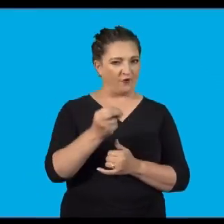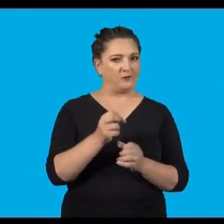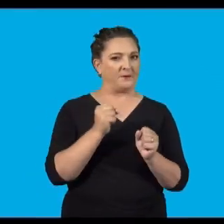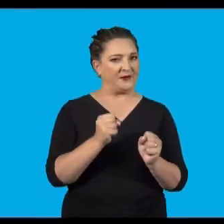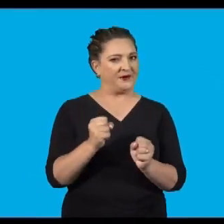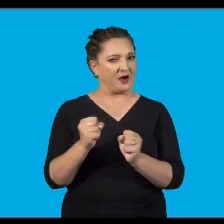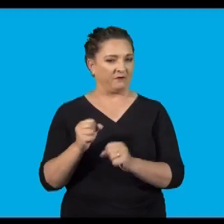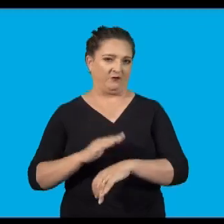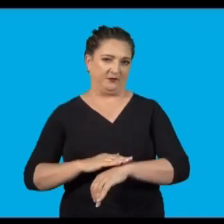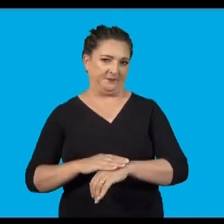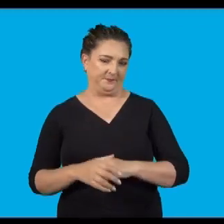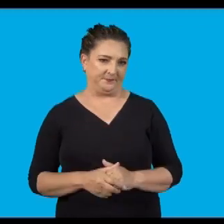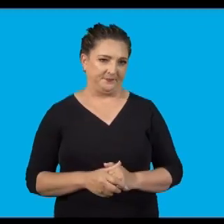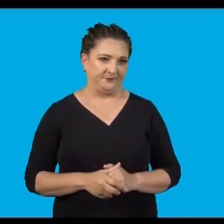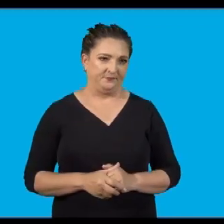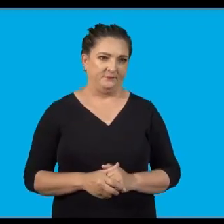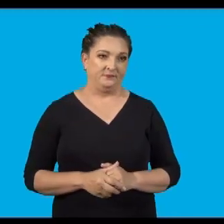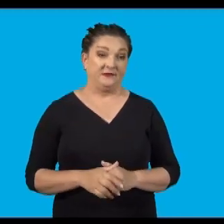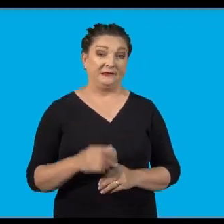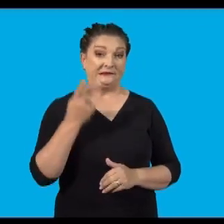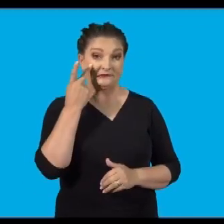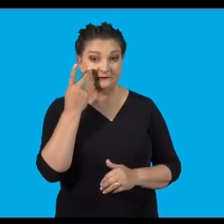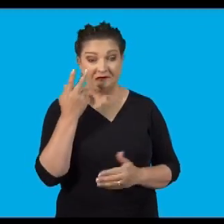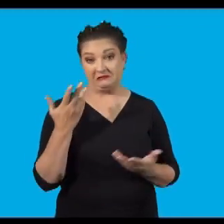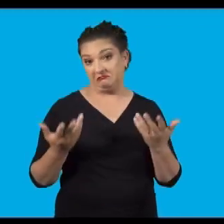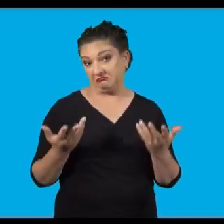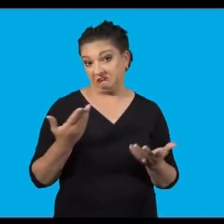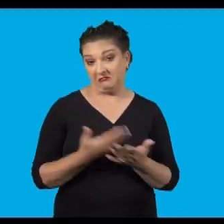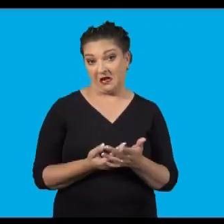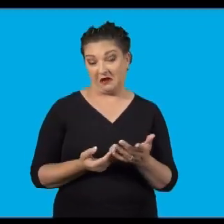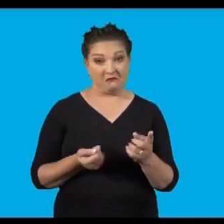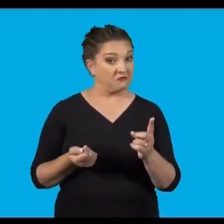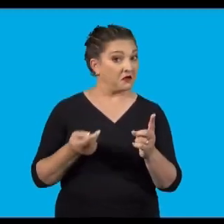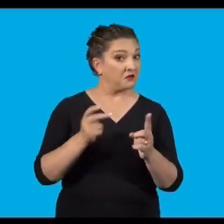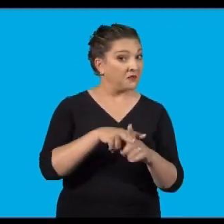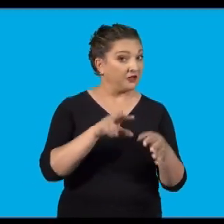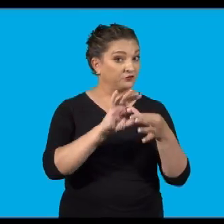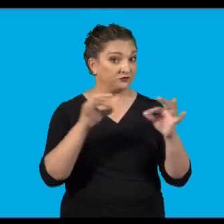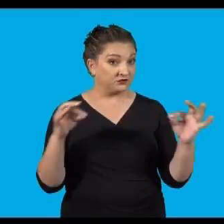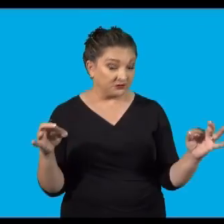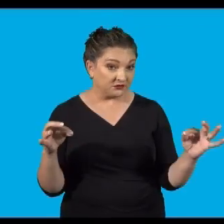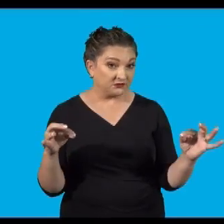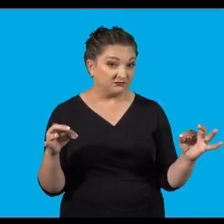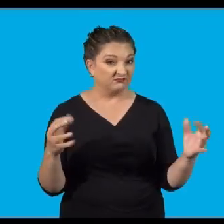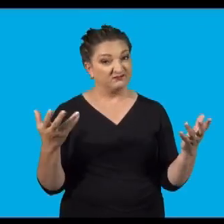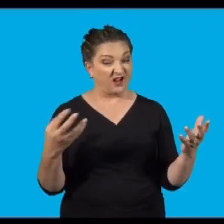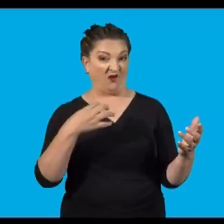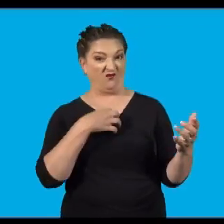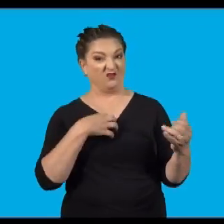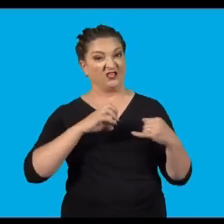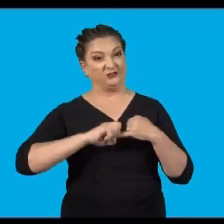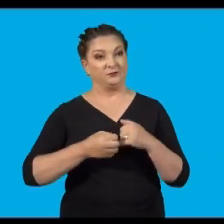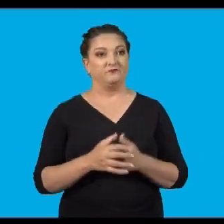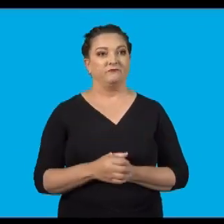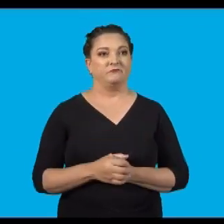verb constant, all right? Now, let's see if we can apply it to sentences of